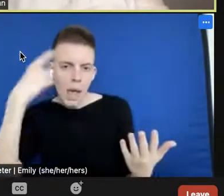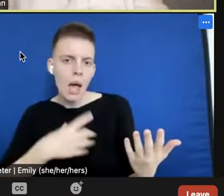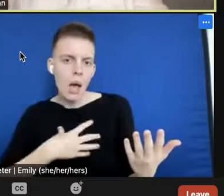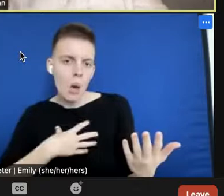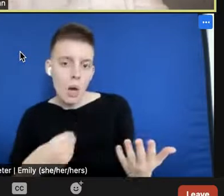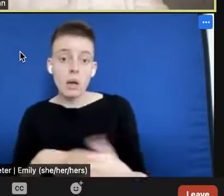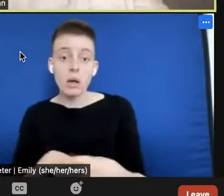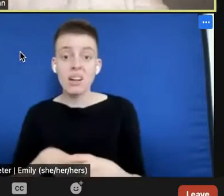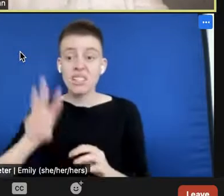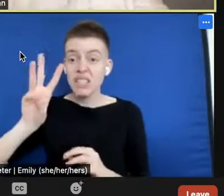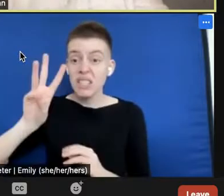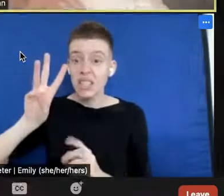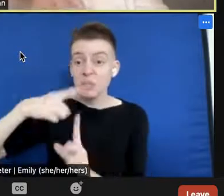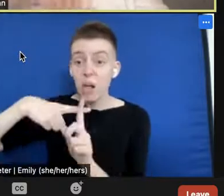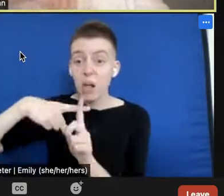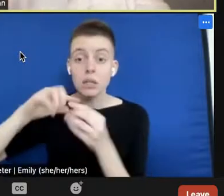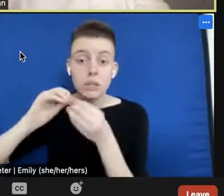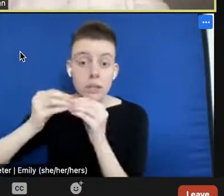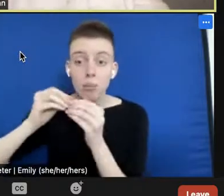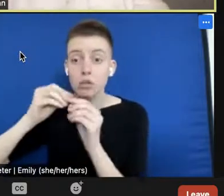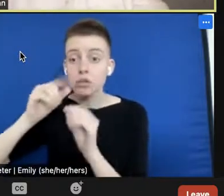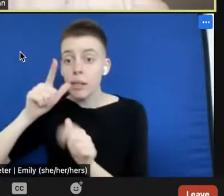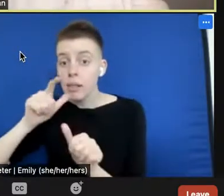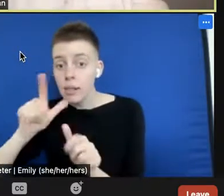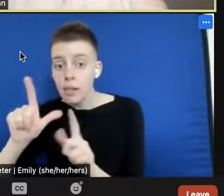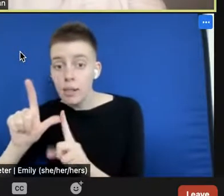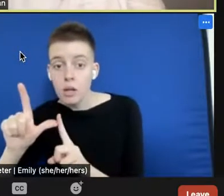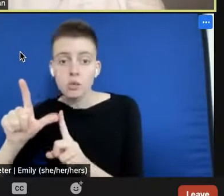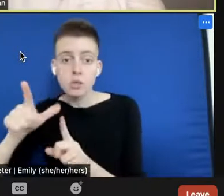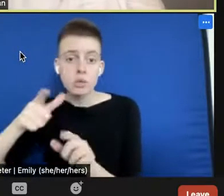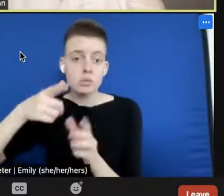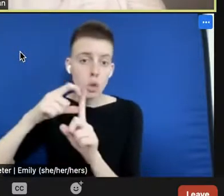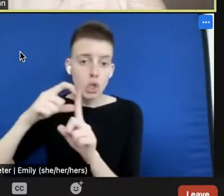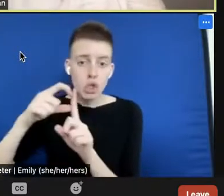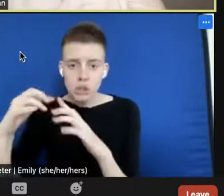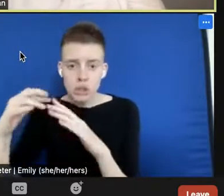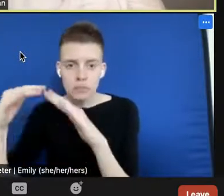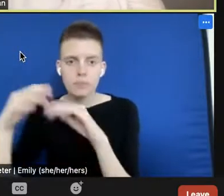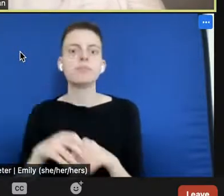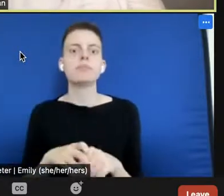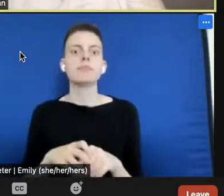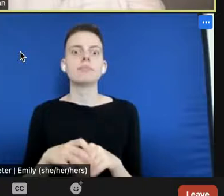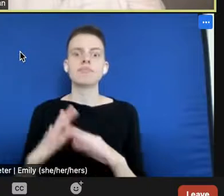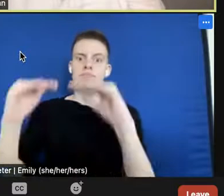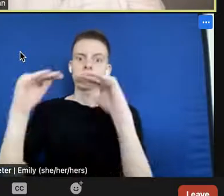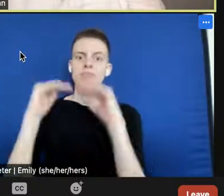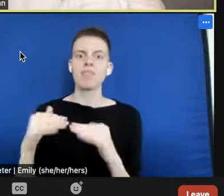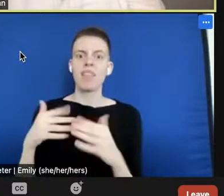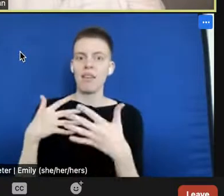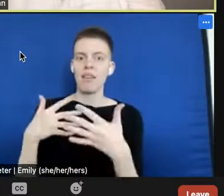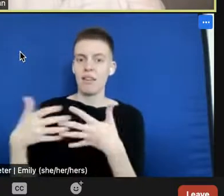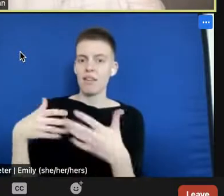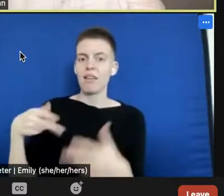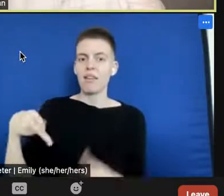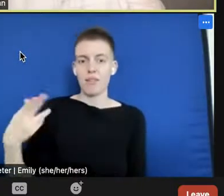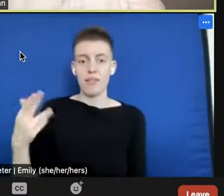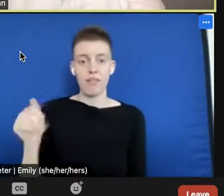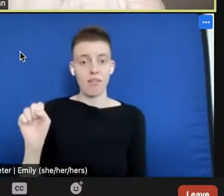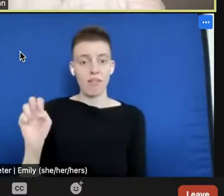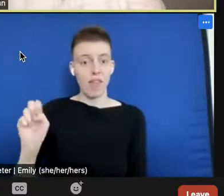words, one word at a time. Then in phase 3, we're looking at can the child always, sometimes, or never look at and